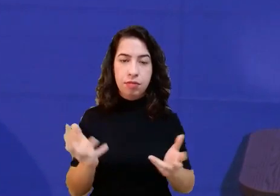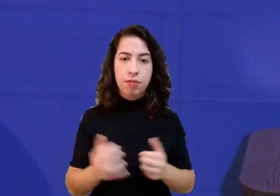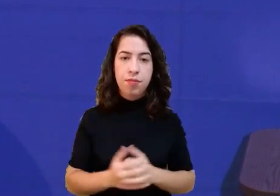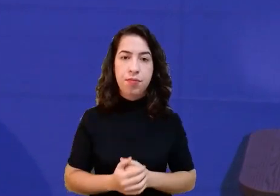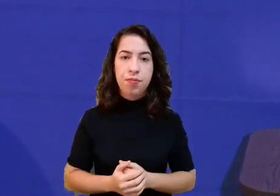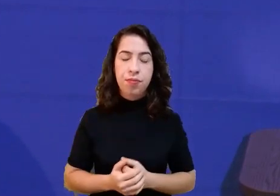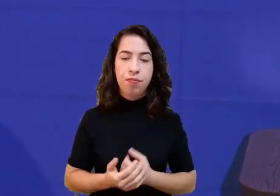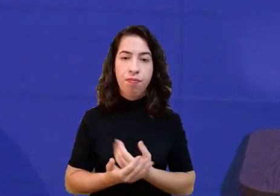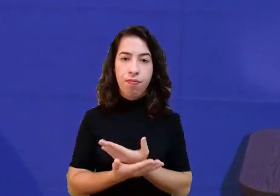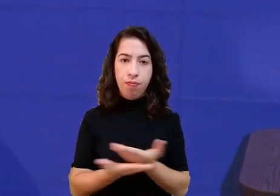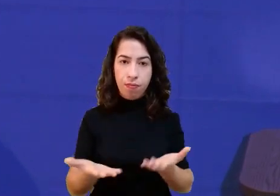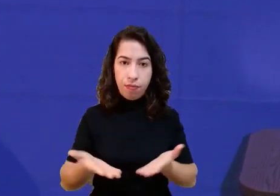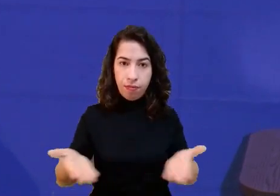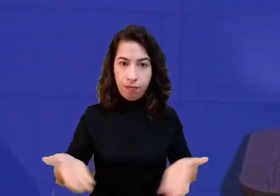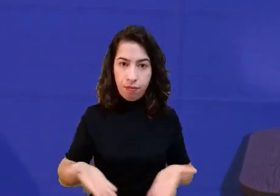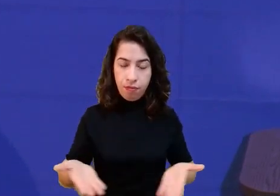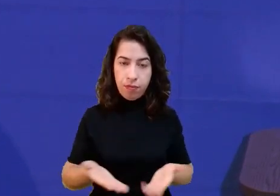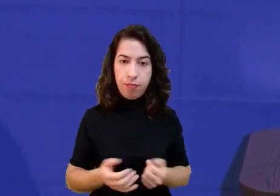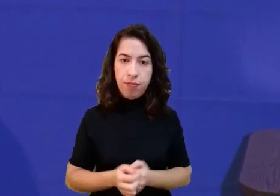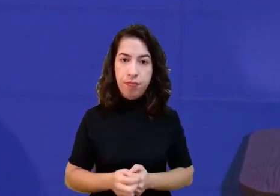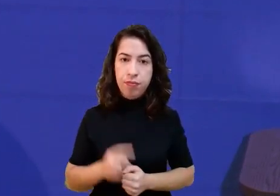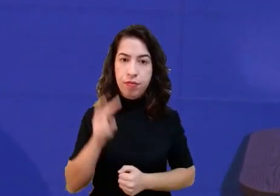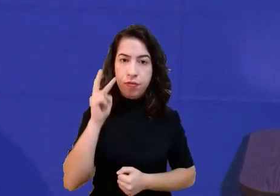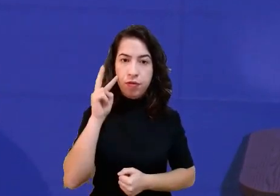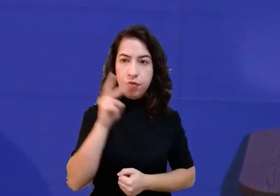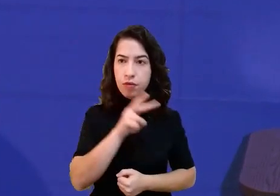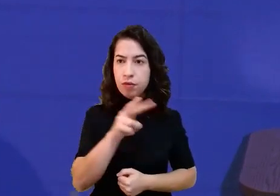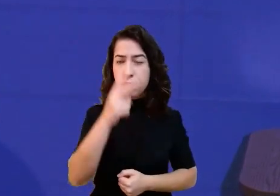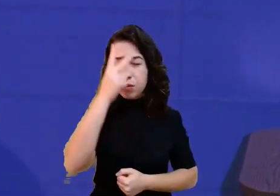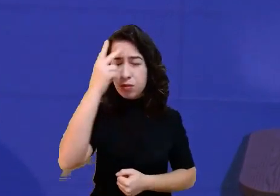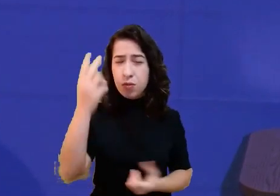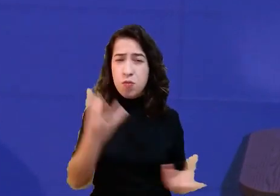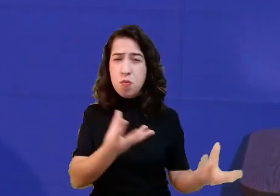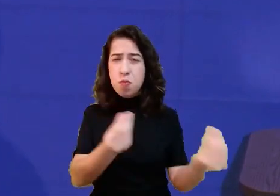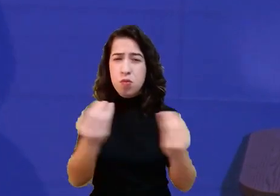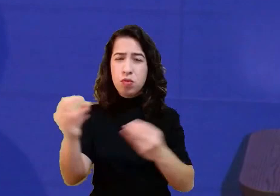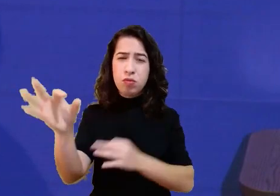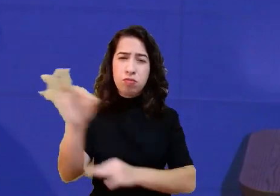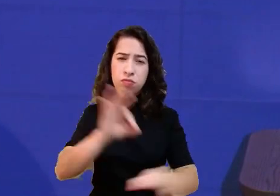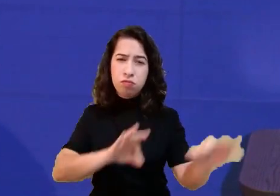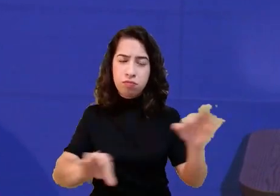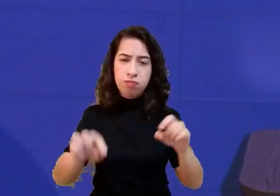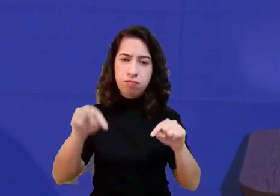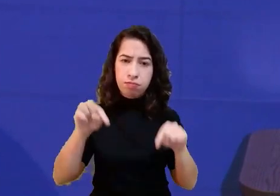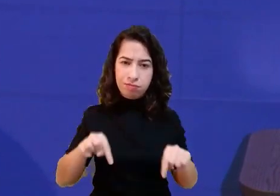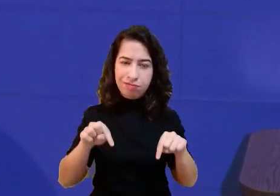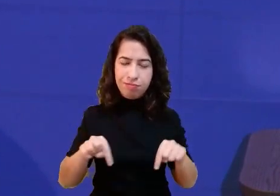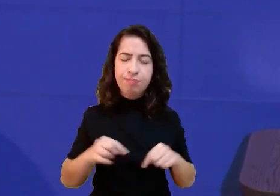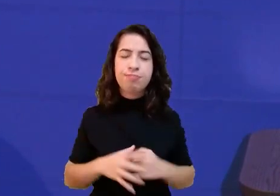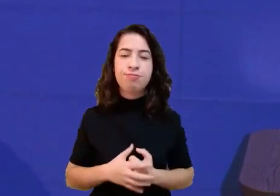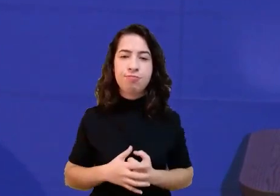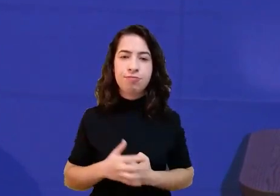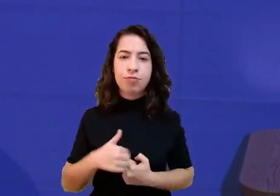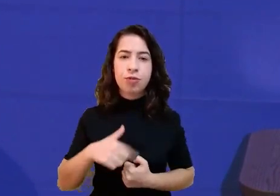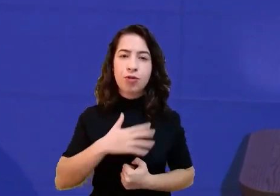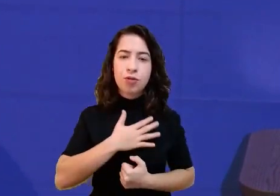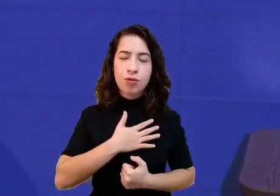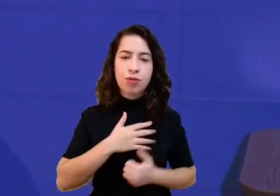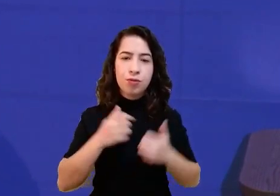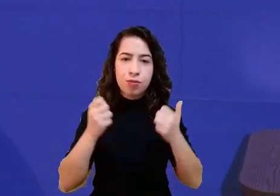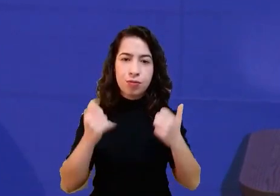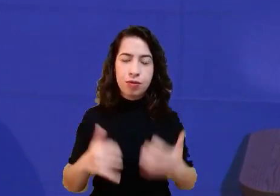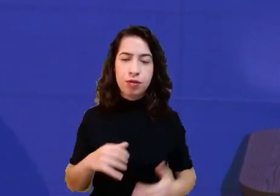you to right now see the many people that worked for this seed, and we talk a lot